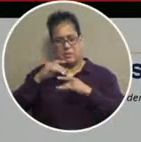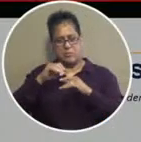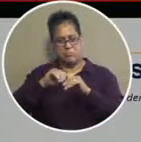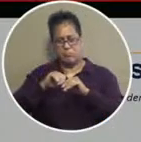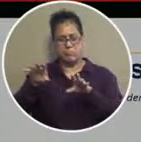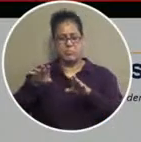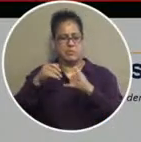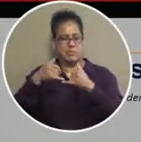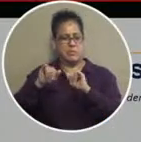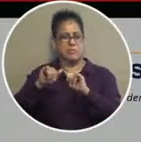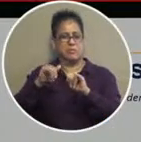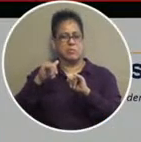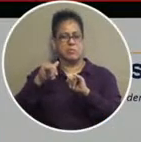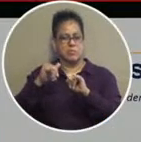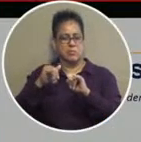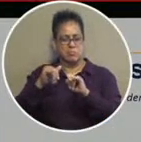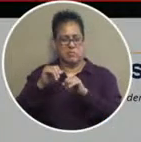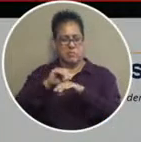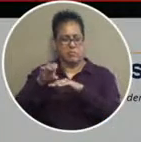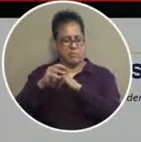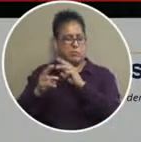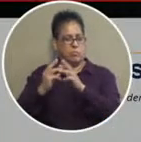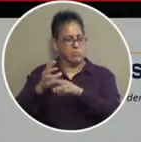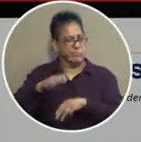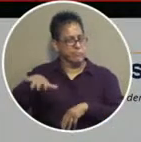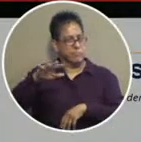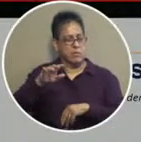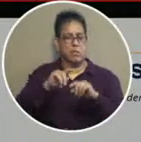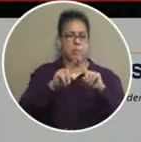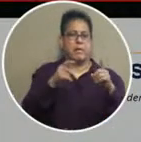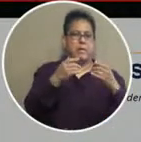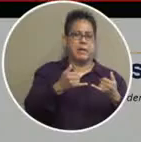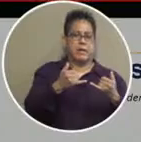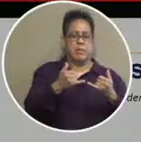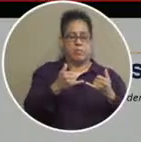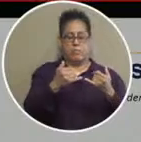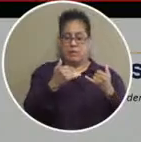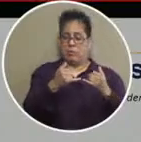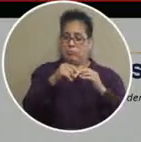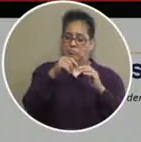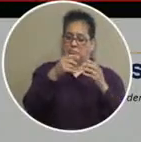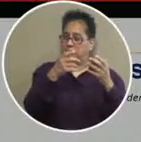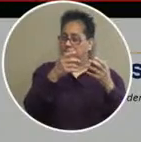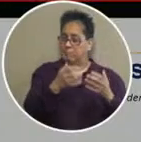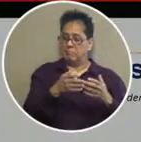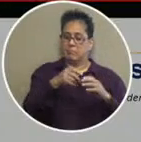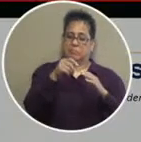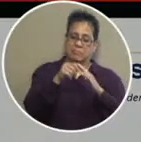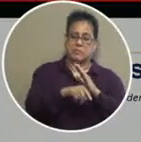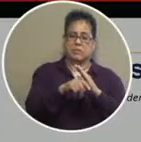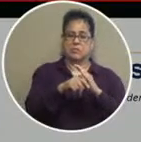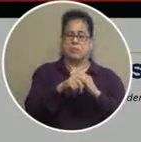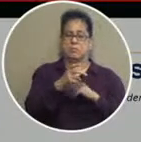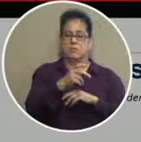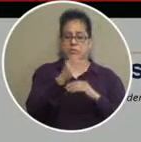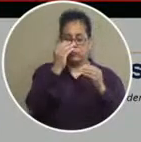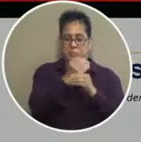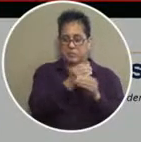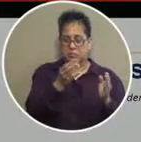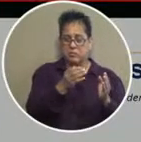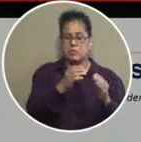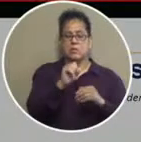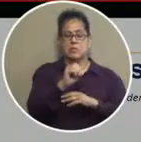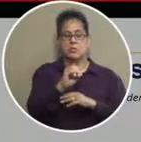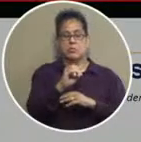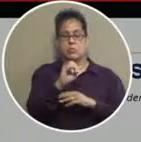continue to have decimating rolls around the globe. But we find ourselves in the midst of an intense social and public health transformation, and